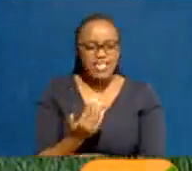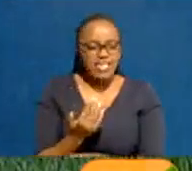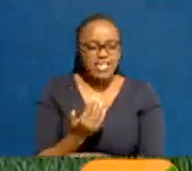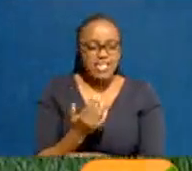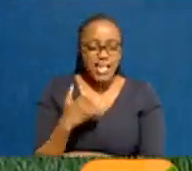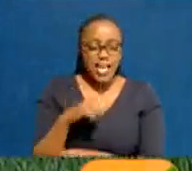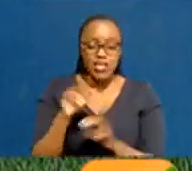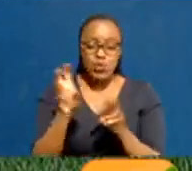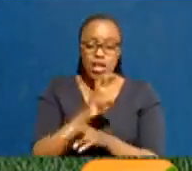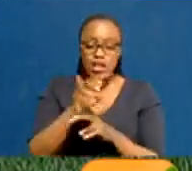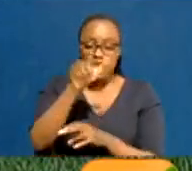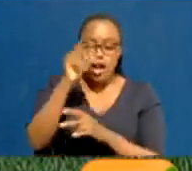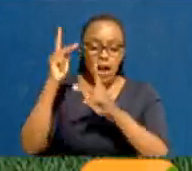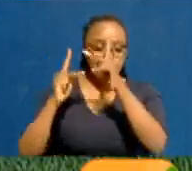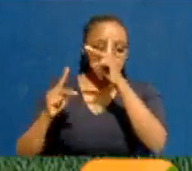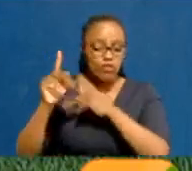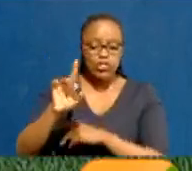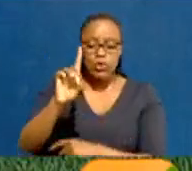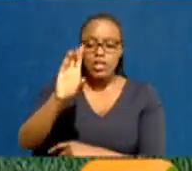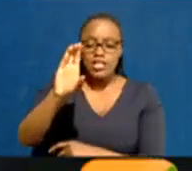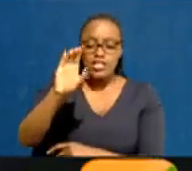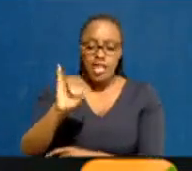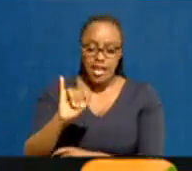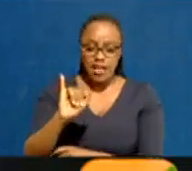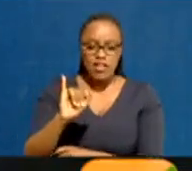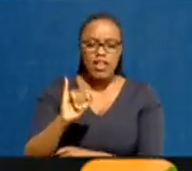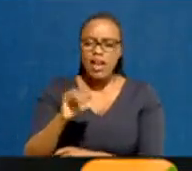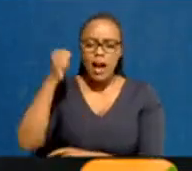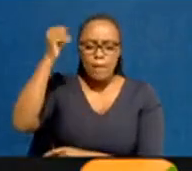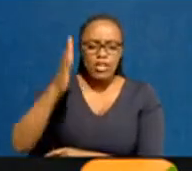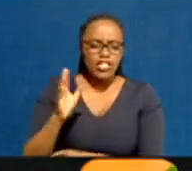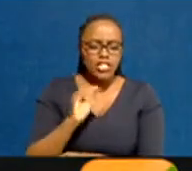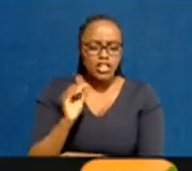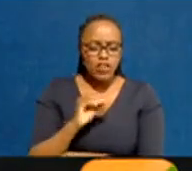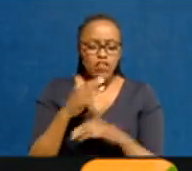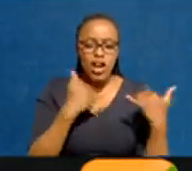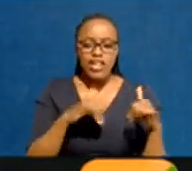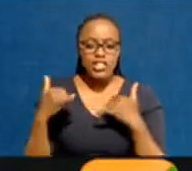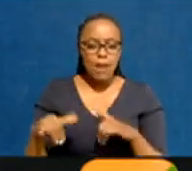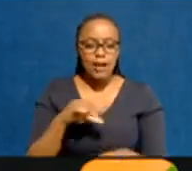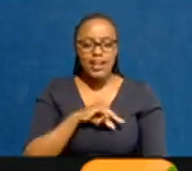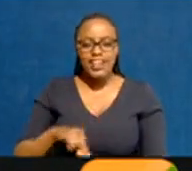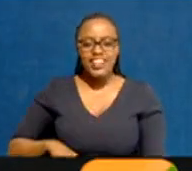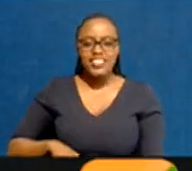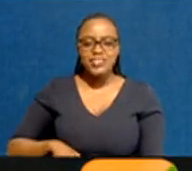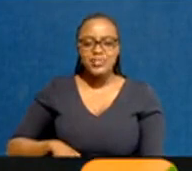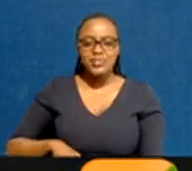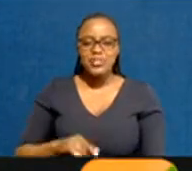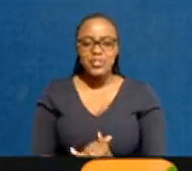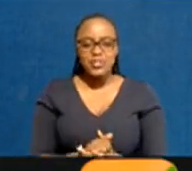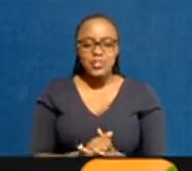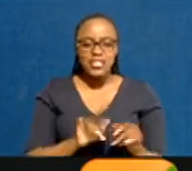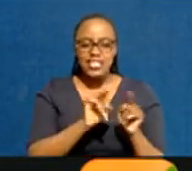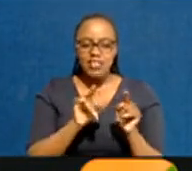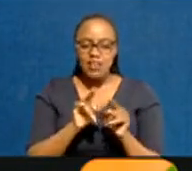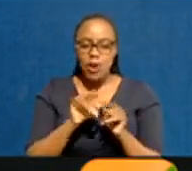We are looking for a professional DCI, not a politician, not a drama queen. We are